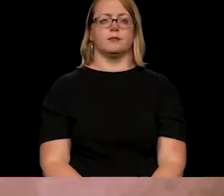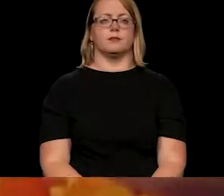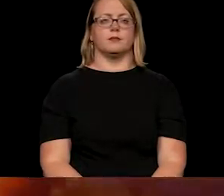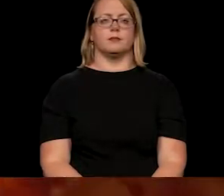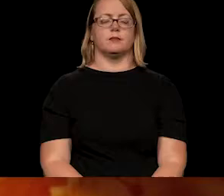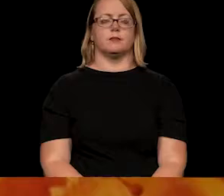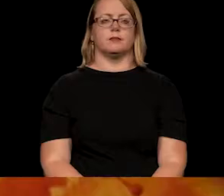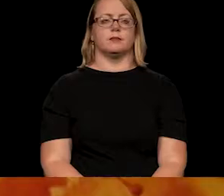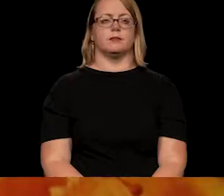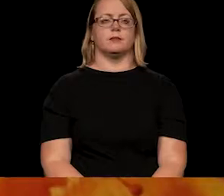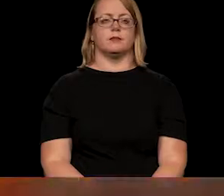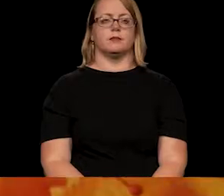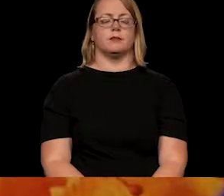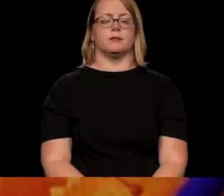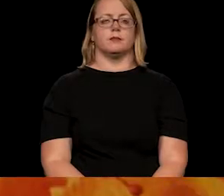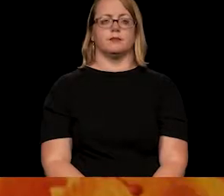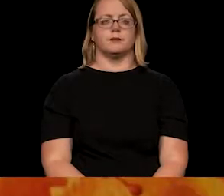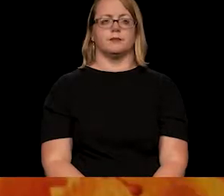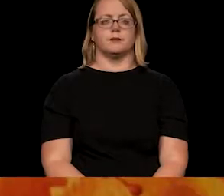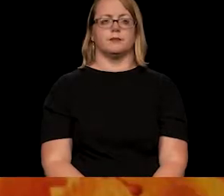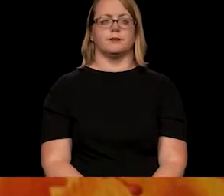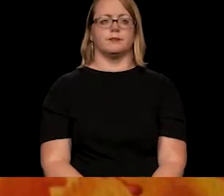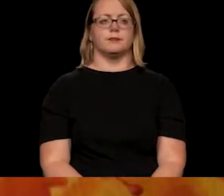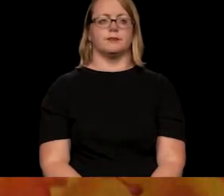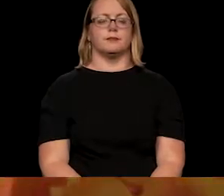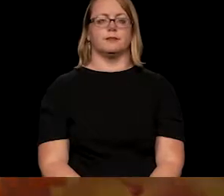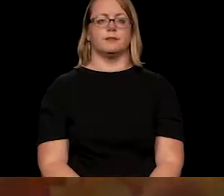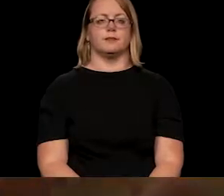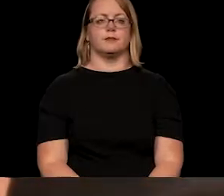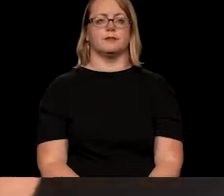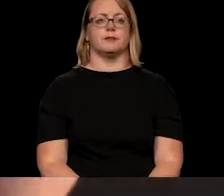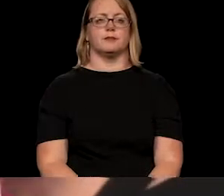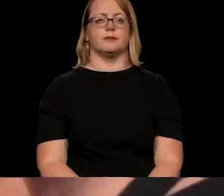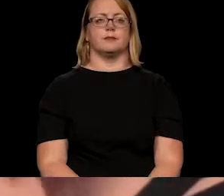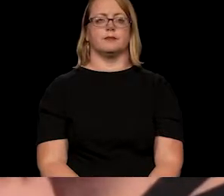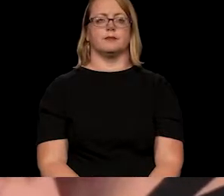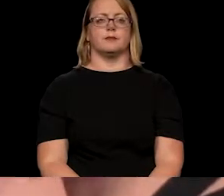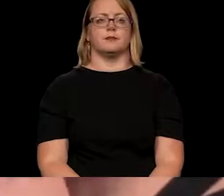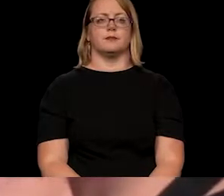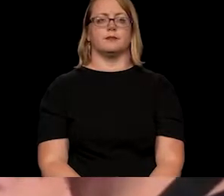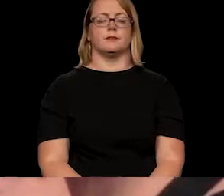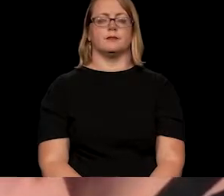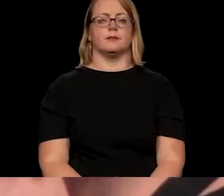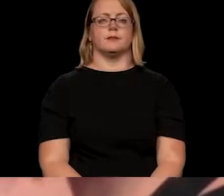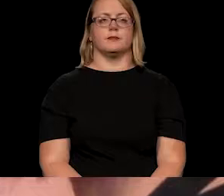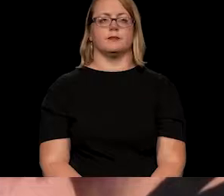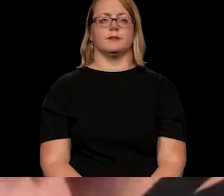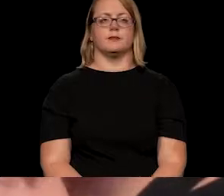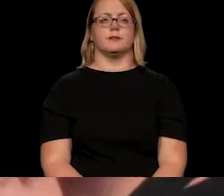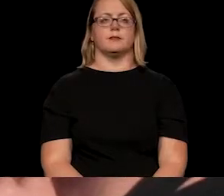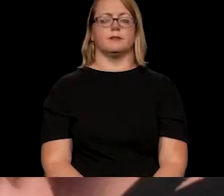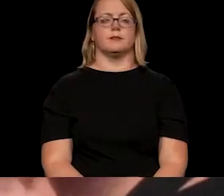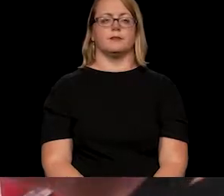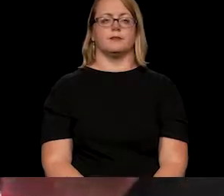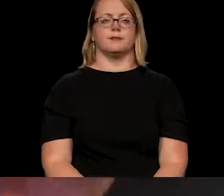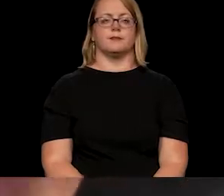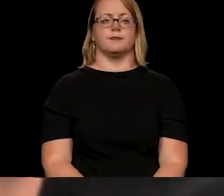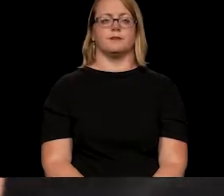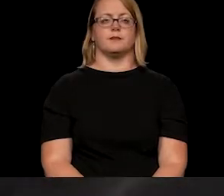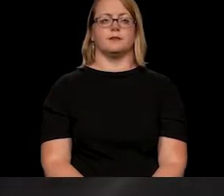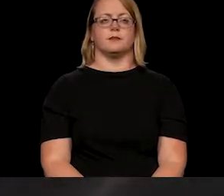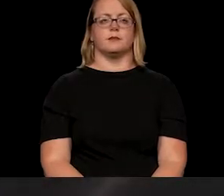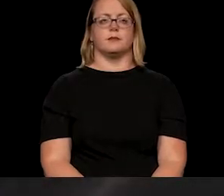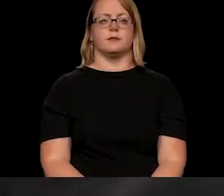a little bit at the bottom of the canvas on the ground. Go ahead and sprinkle that about. Don't be afraid